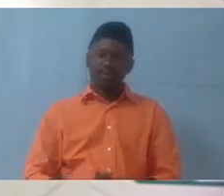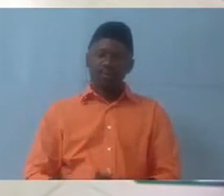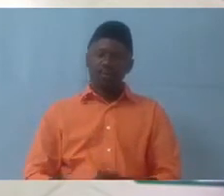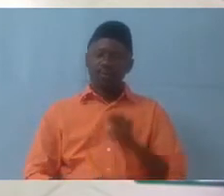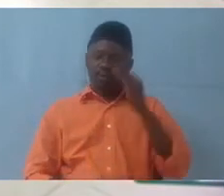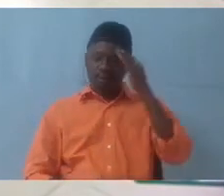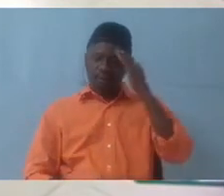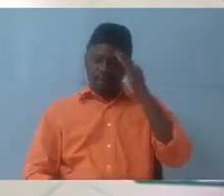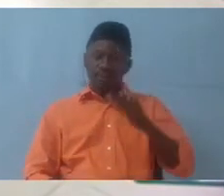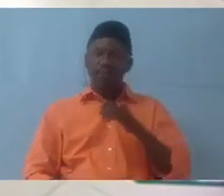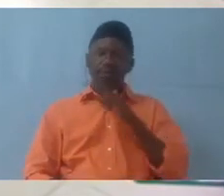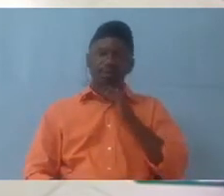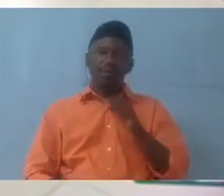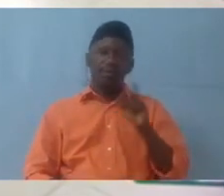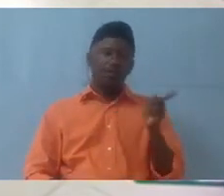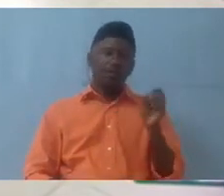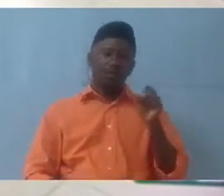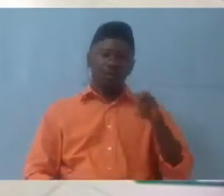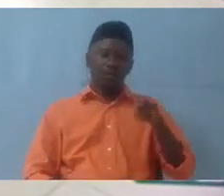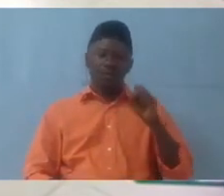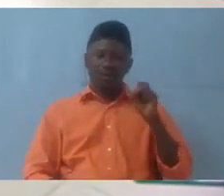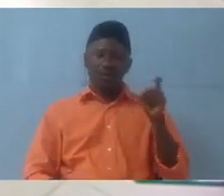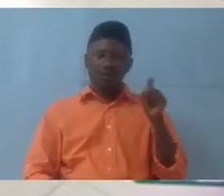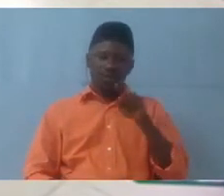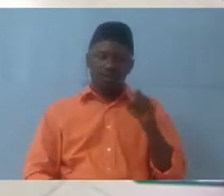Imam C, sir, mic.